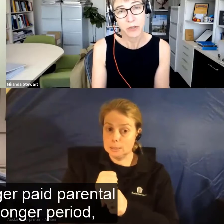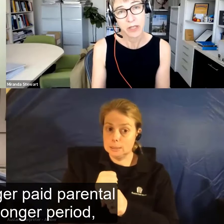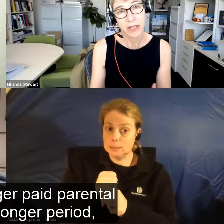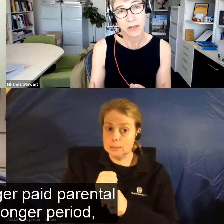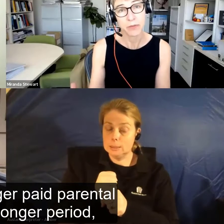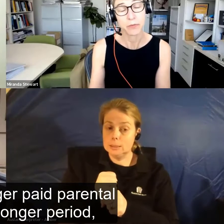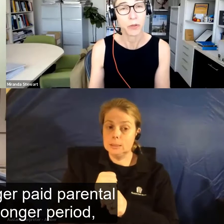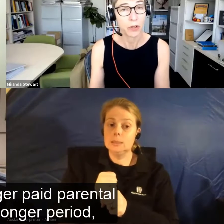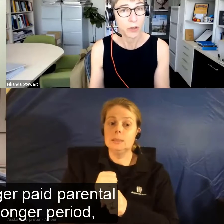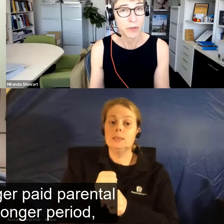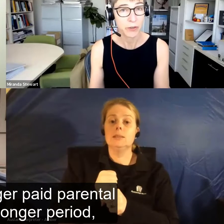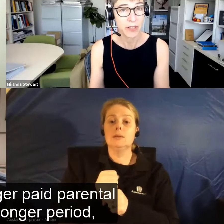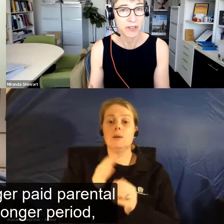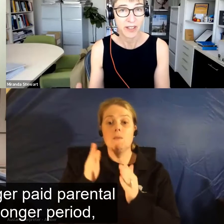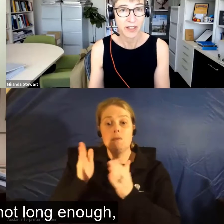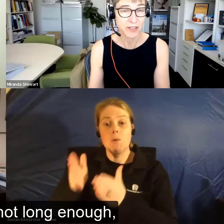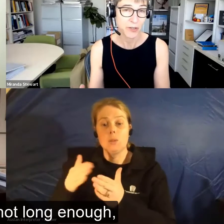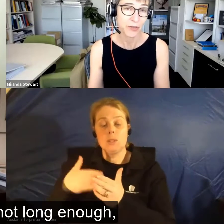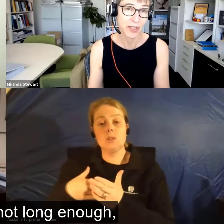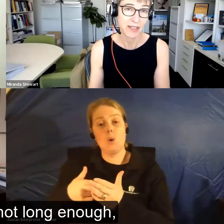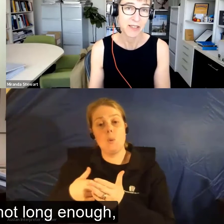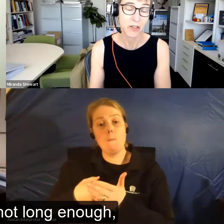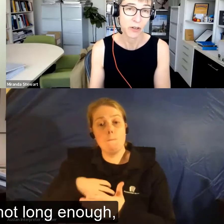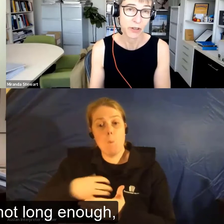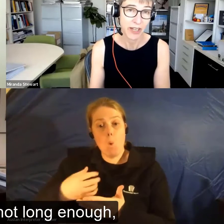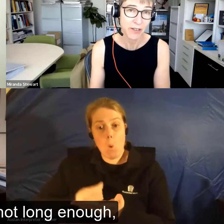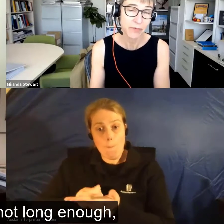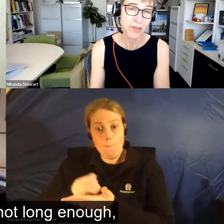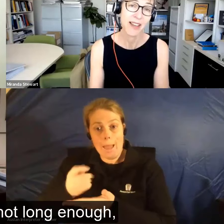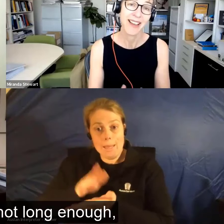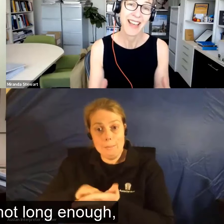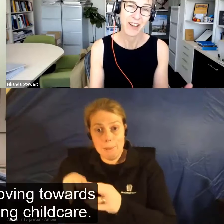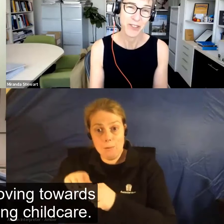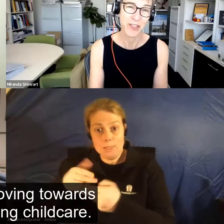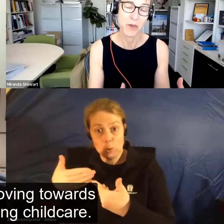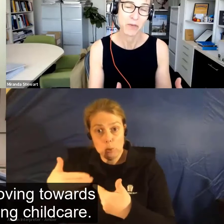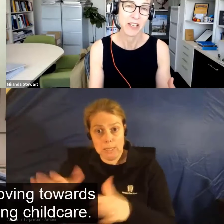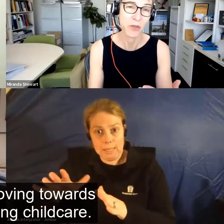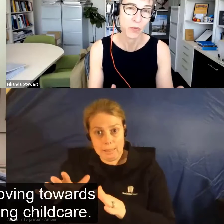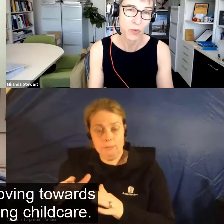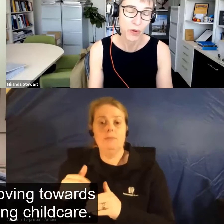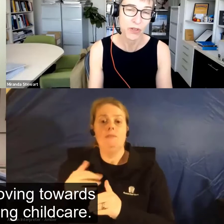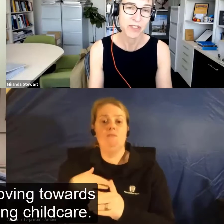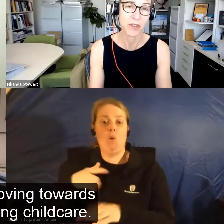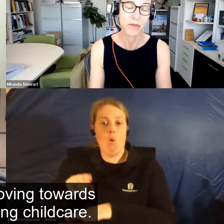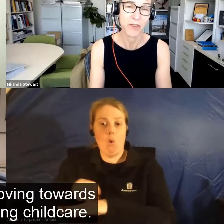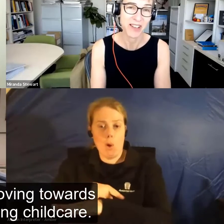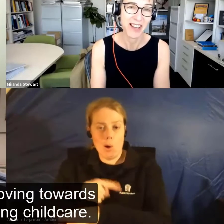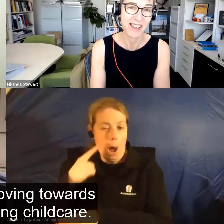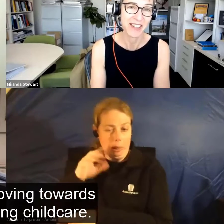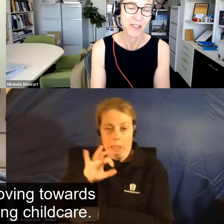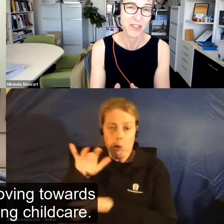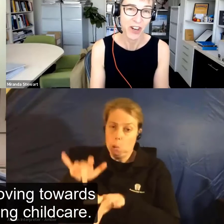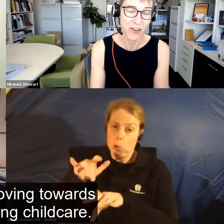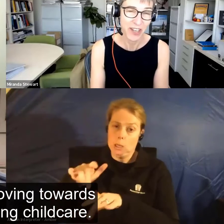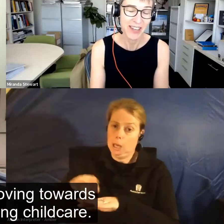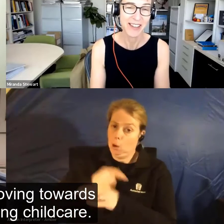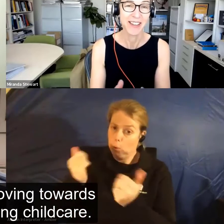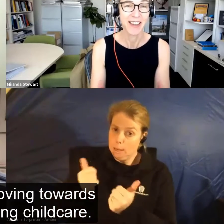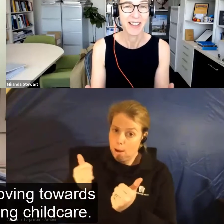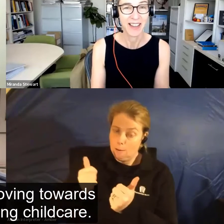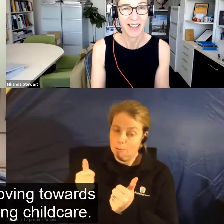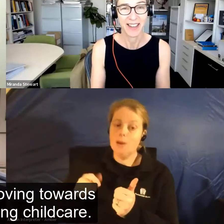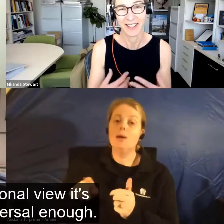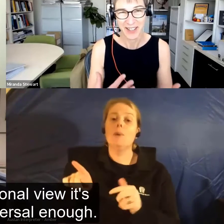paid parental leave for a longer period. I still think it's not long enough. And also moving towards universalising